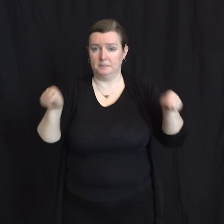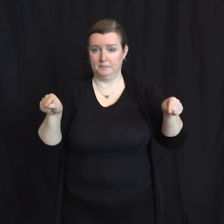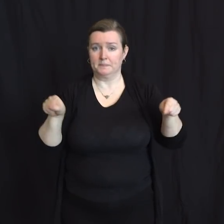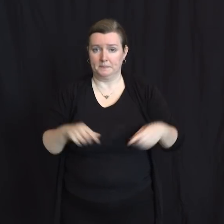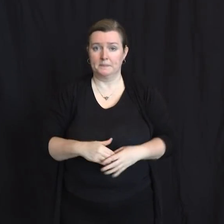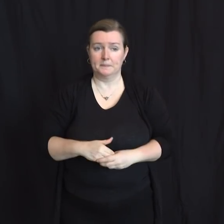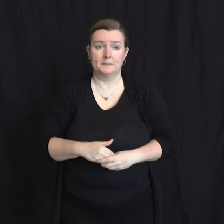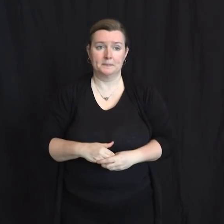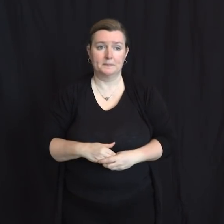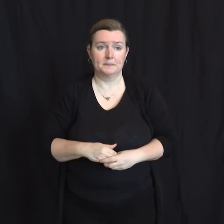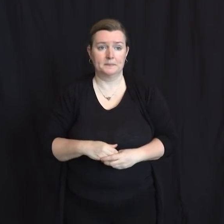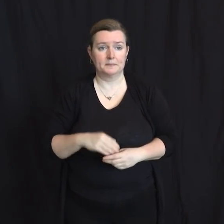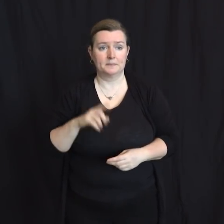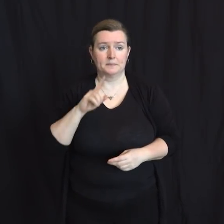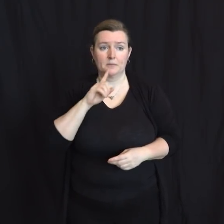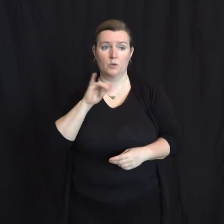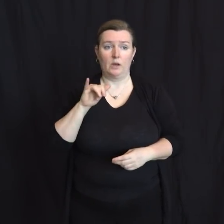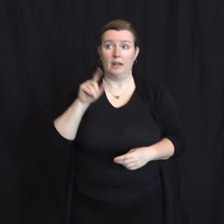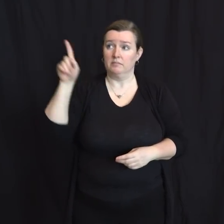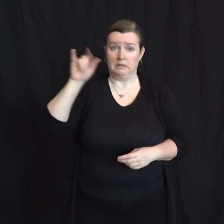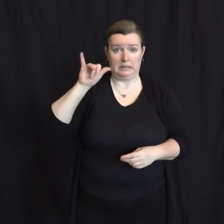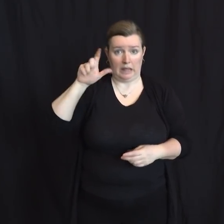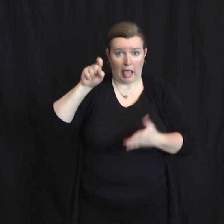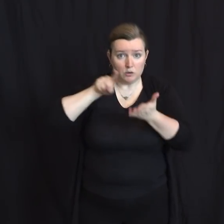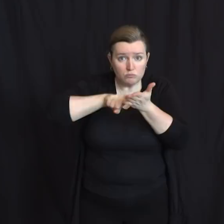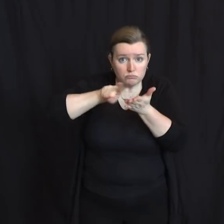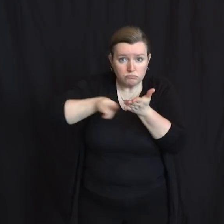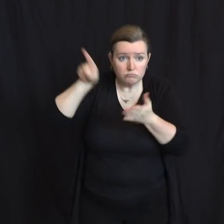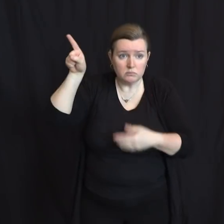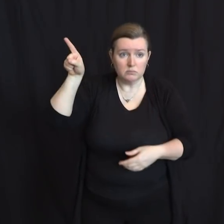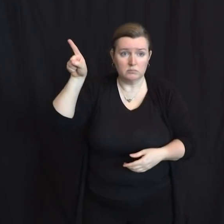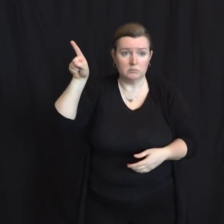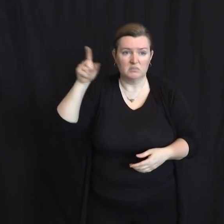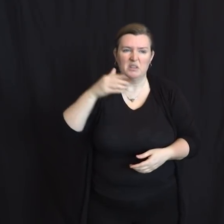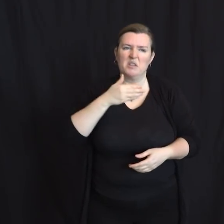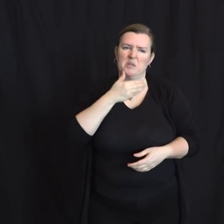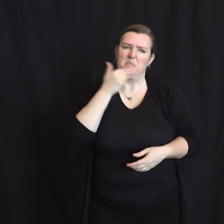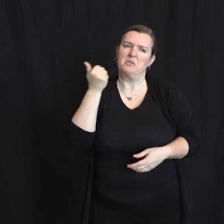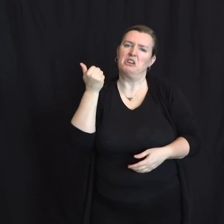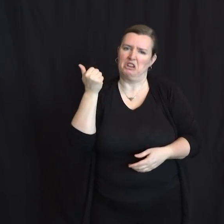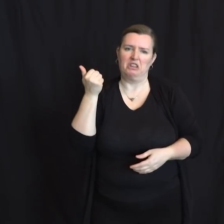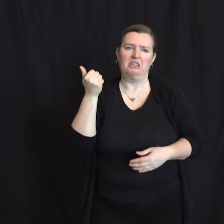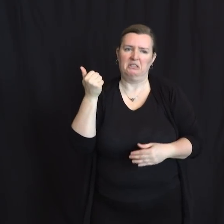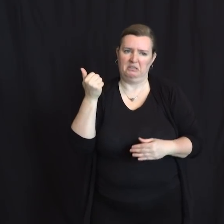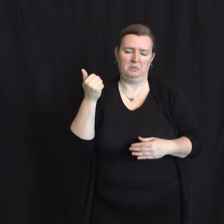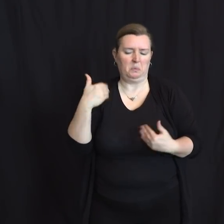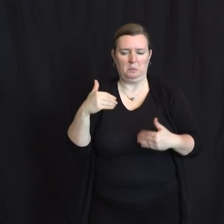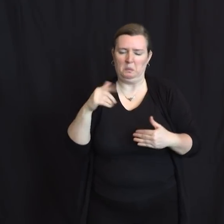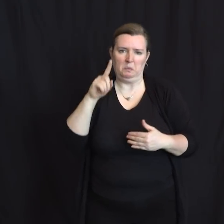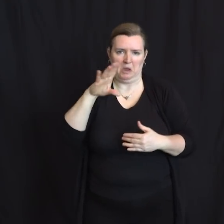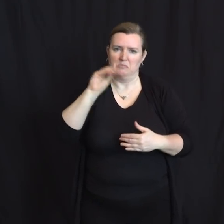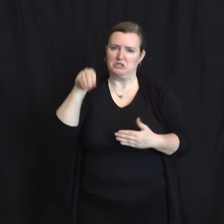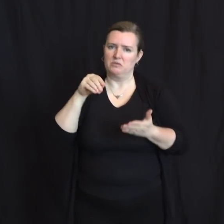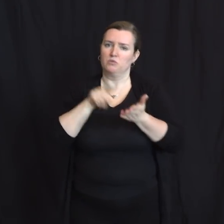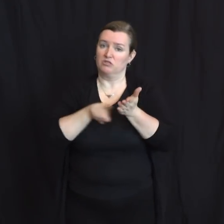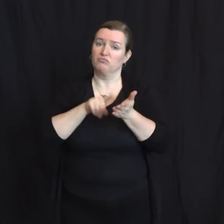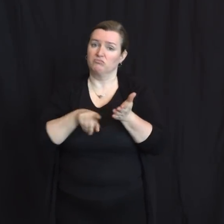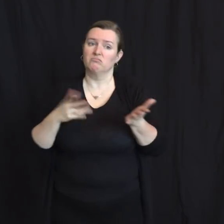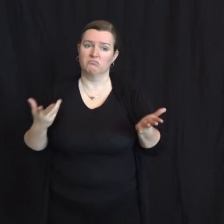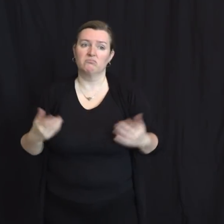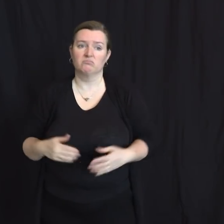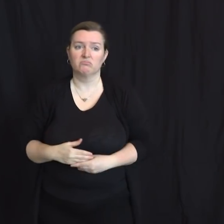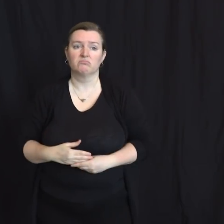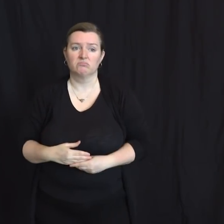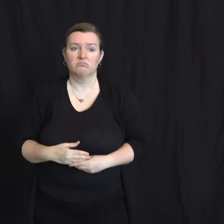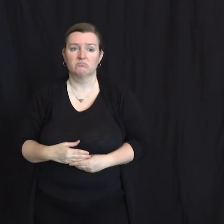Yale data, it suggested maybe more than better than 100% accurate. And the reason for that is, right now the traditional test, where